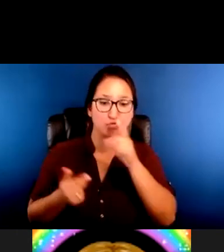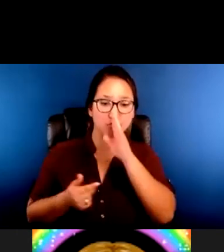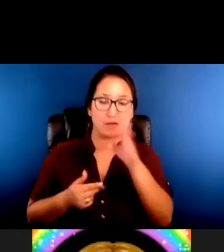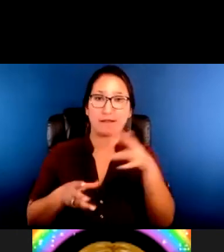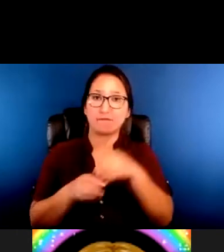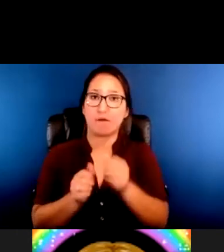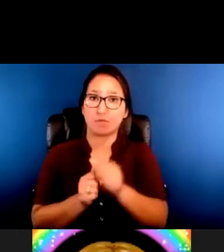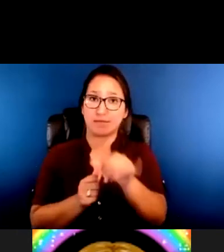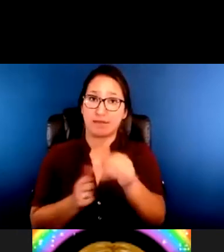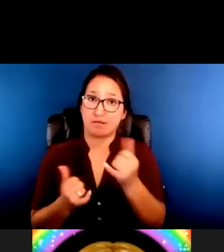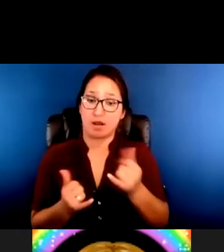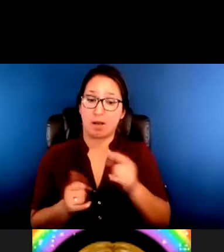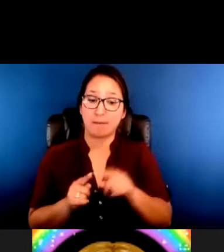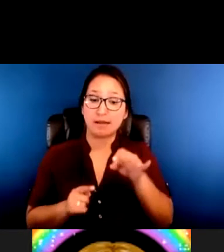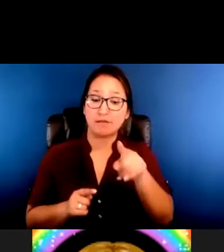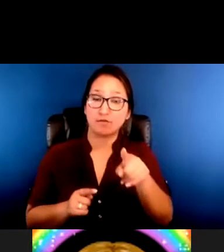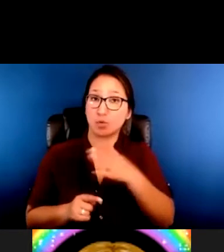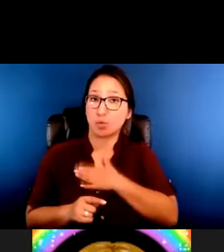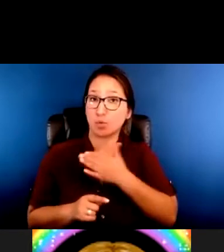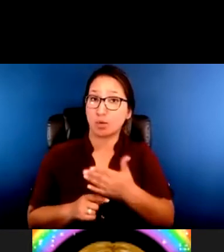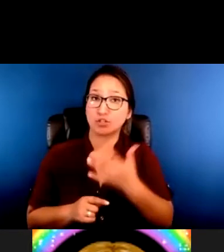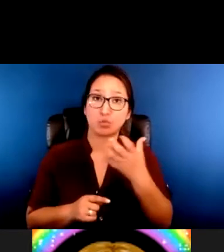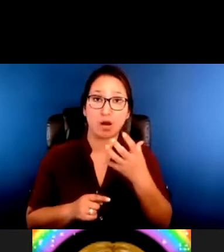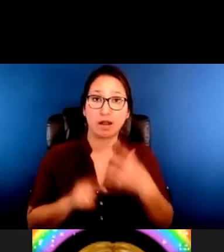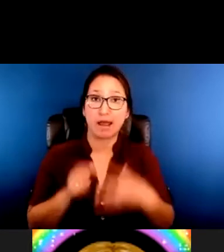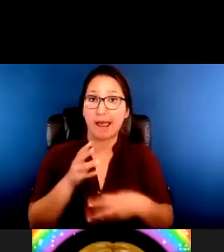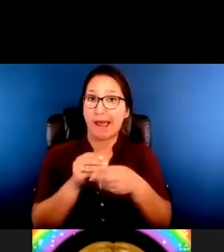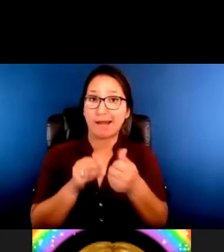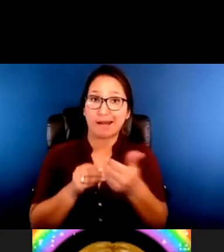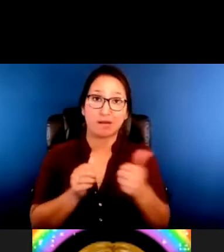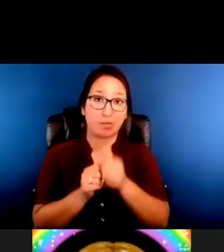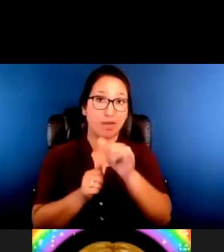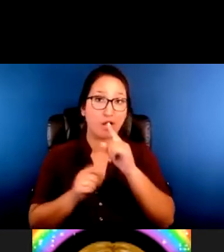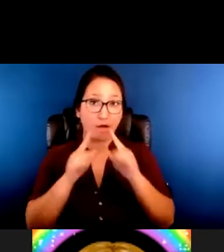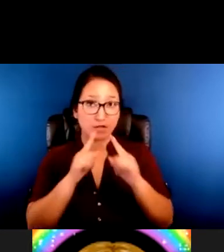to contribute anything to that conversation, please feel free to